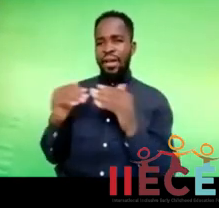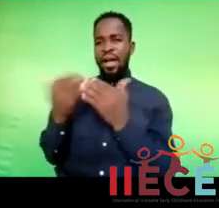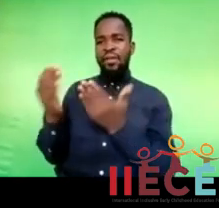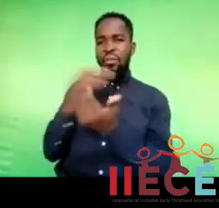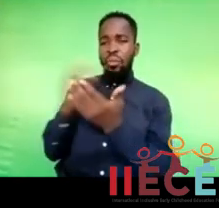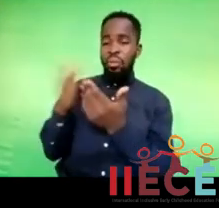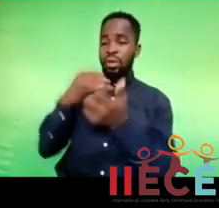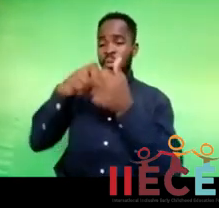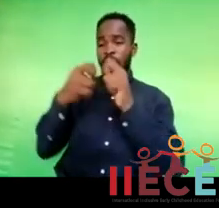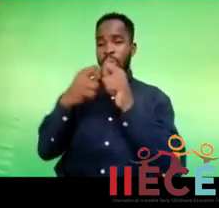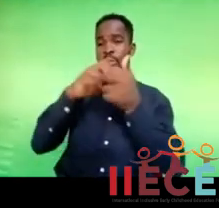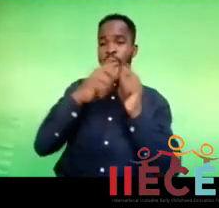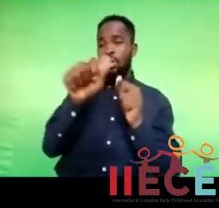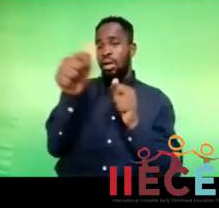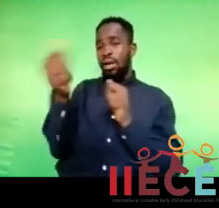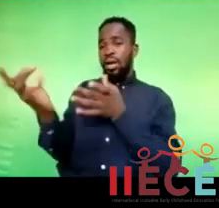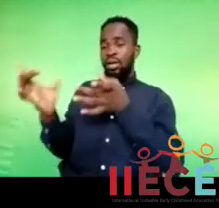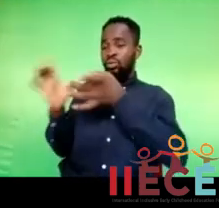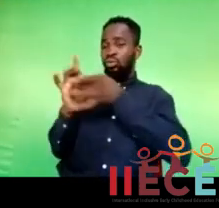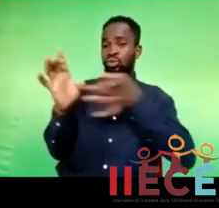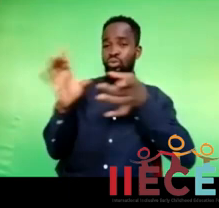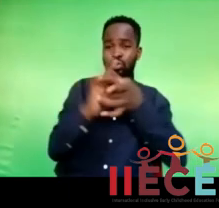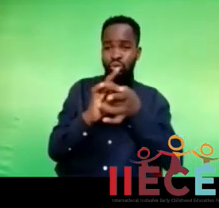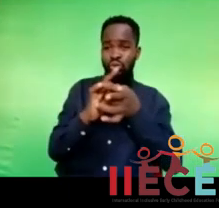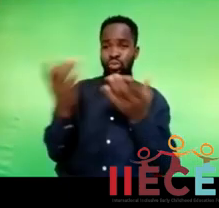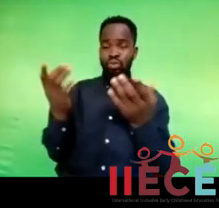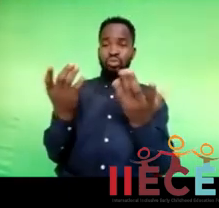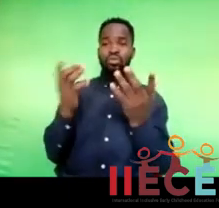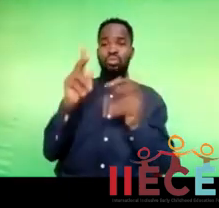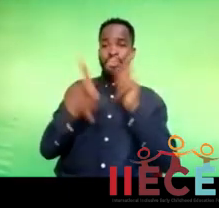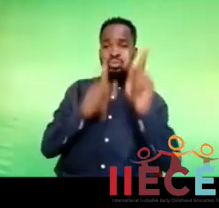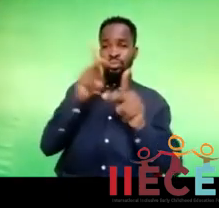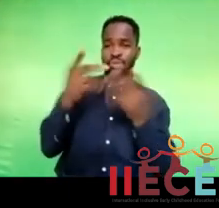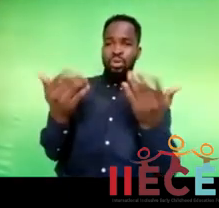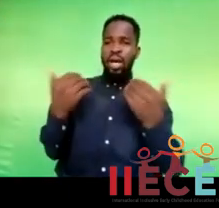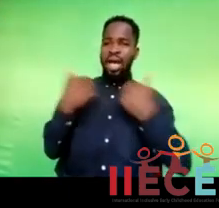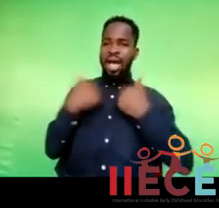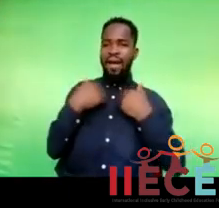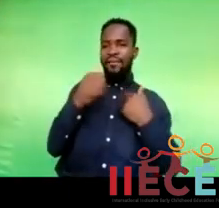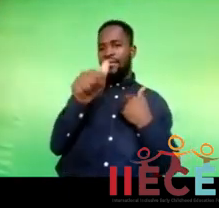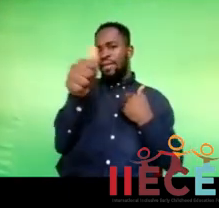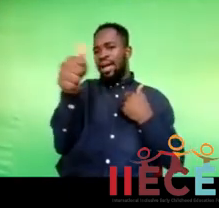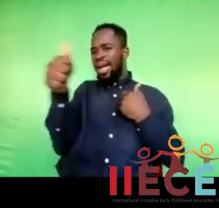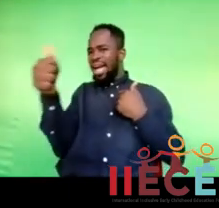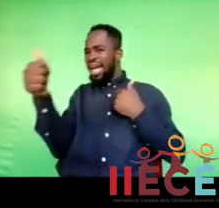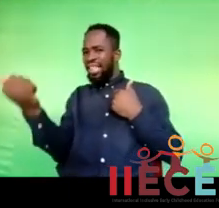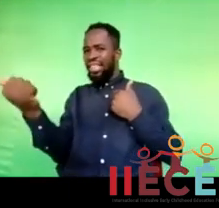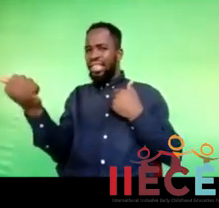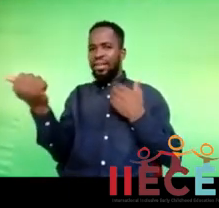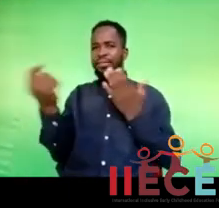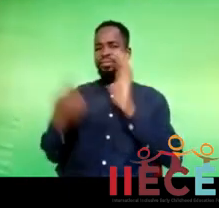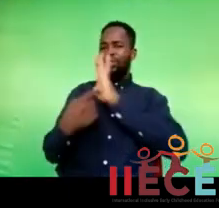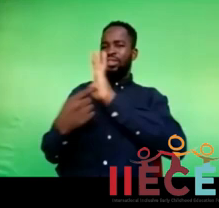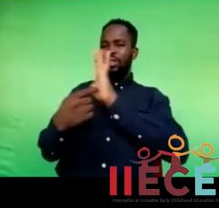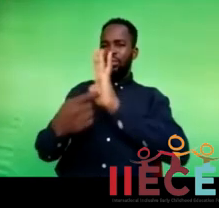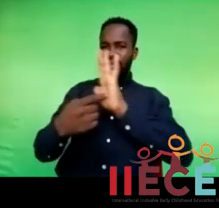are present. Because individuals with autism, they do have other co-occurring symptoms that